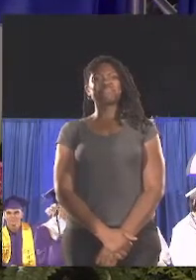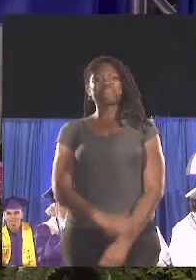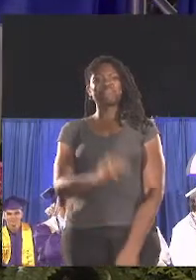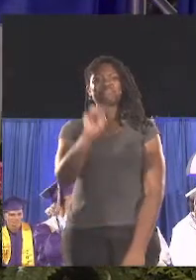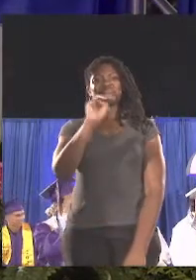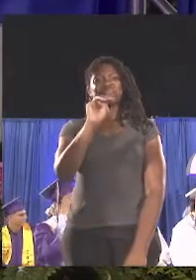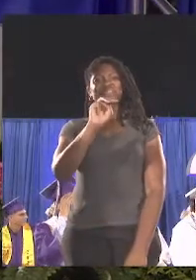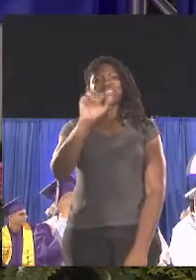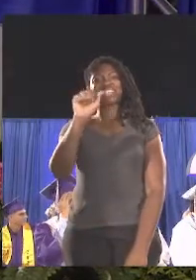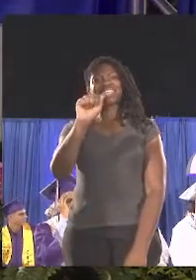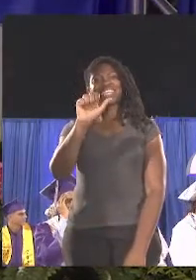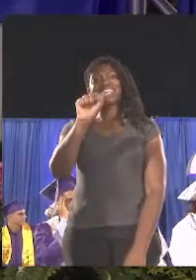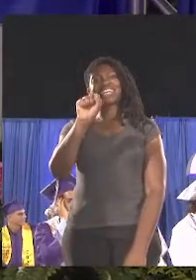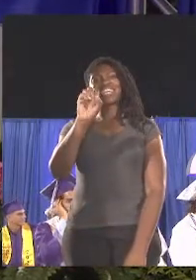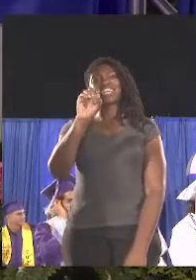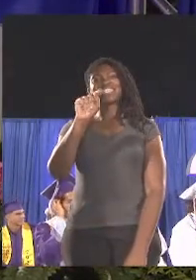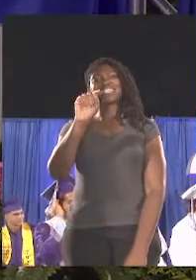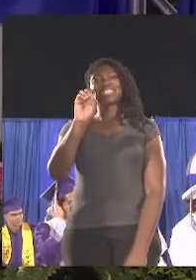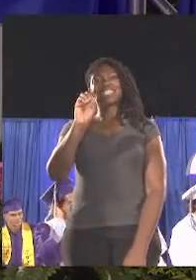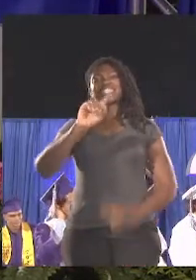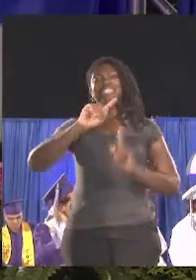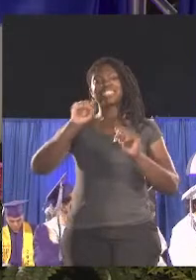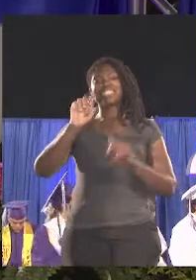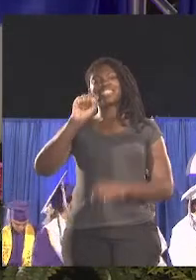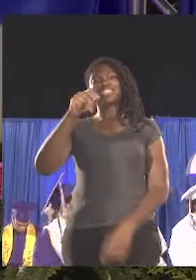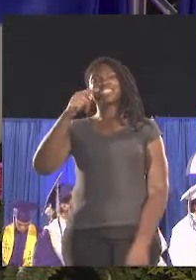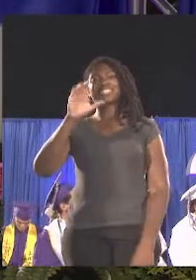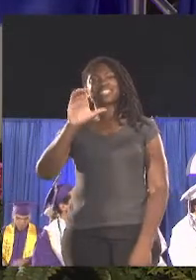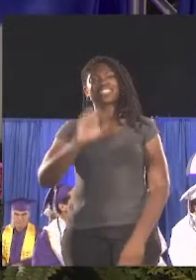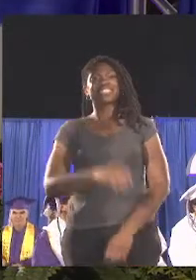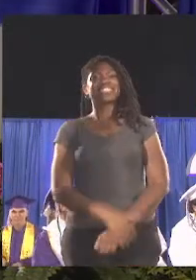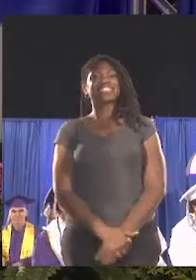Miguel A. Soto, St. Phillips College.